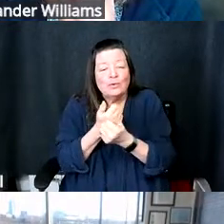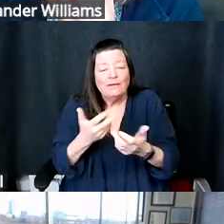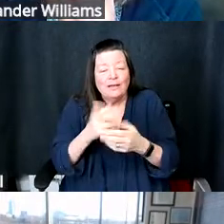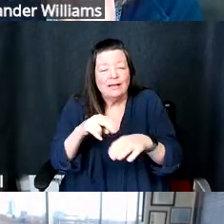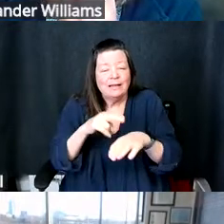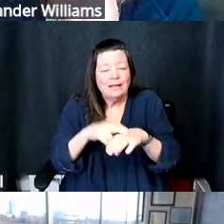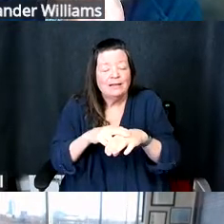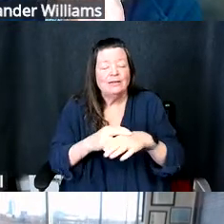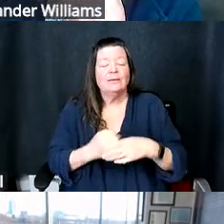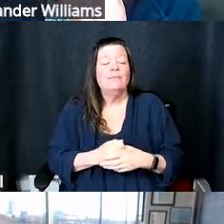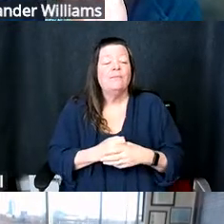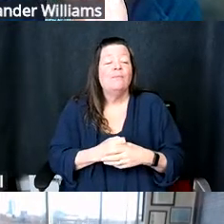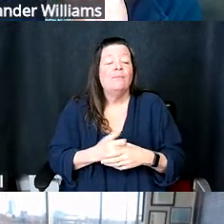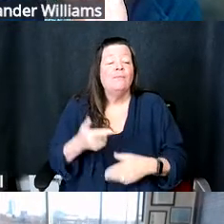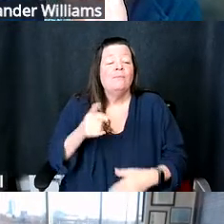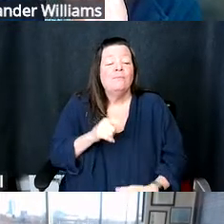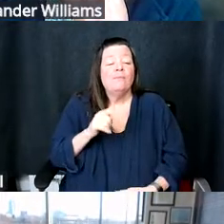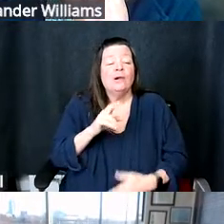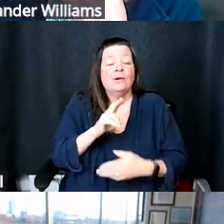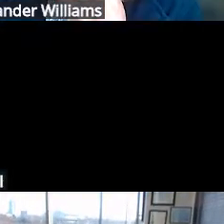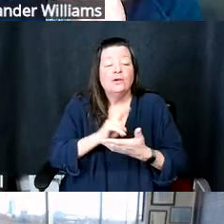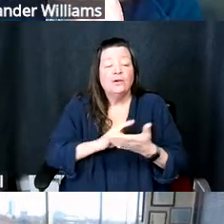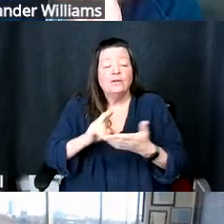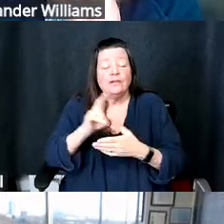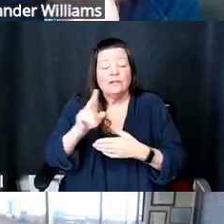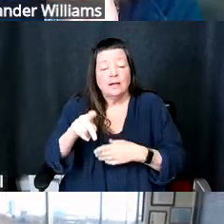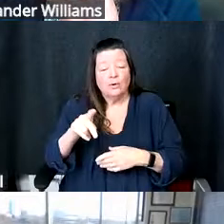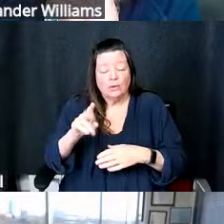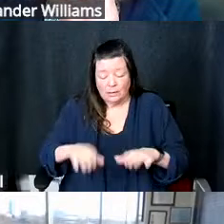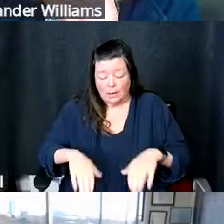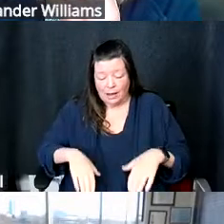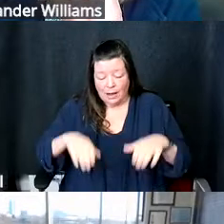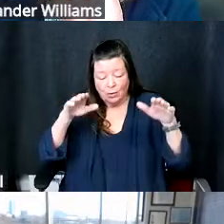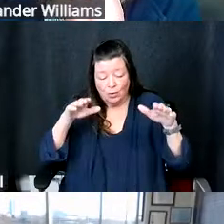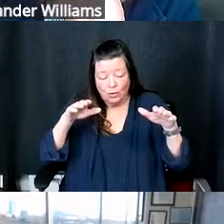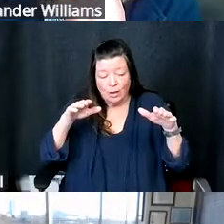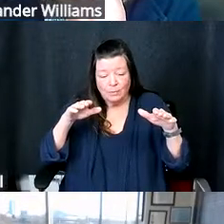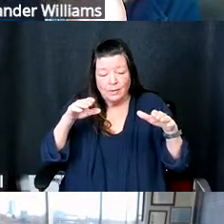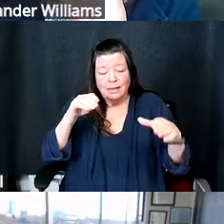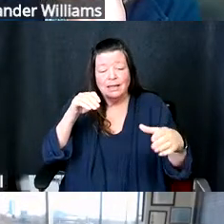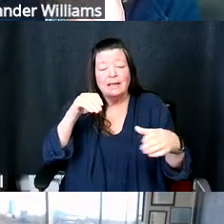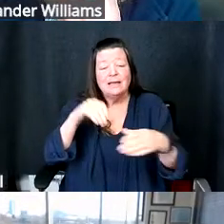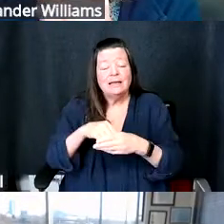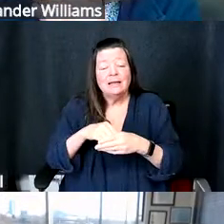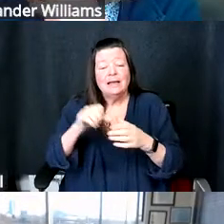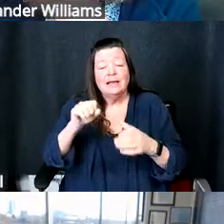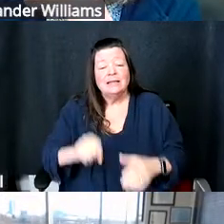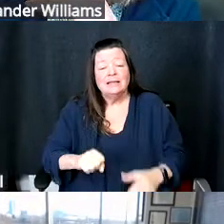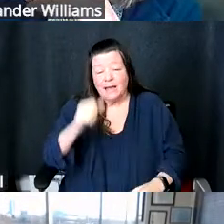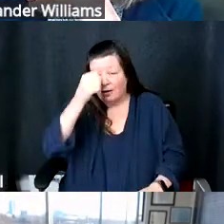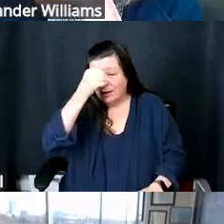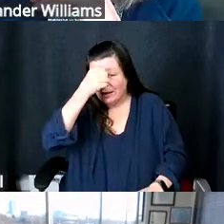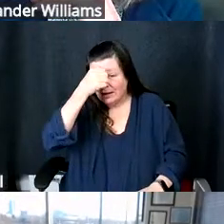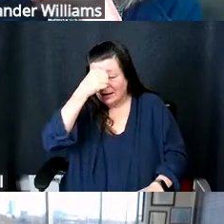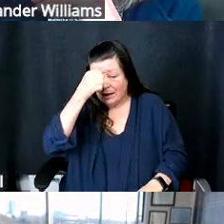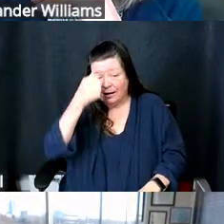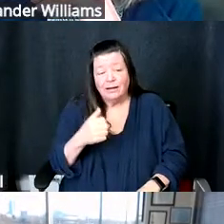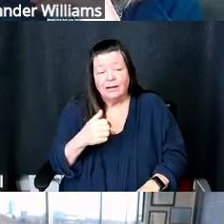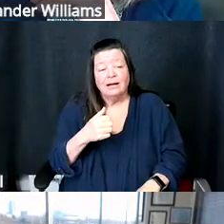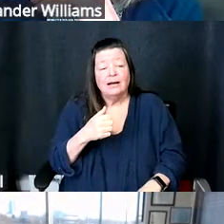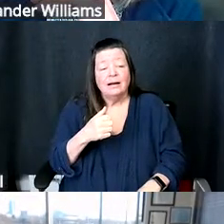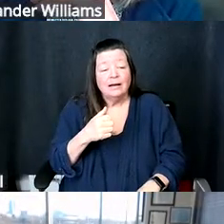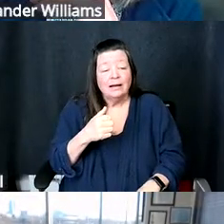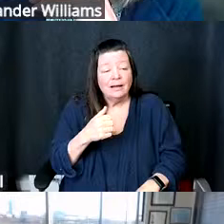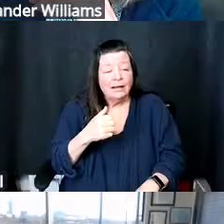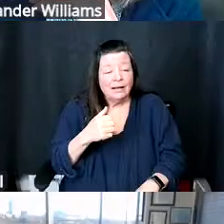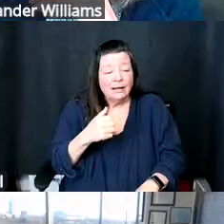Priya Dhanapal, City of Portland, and I grew up in a city in South India called Coimbatore, and it has a population of about